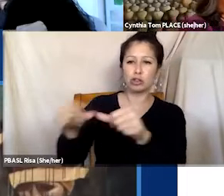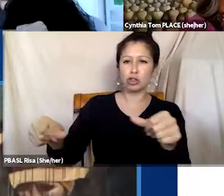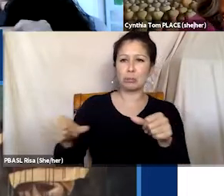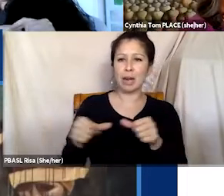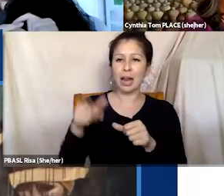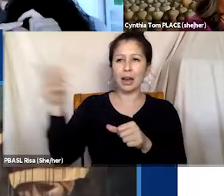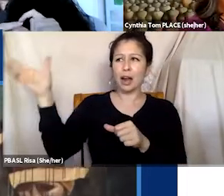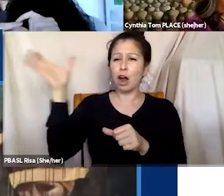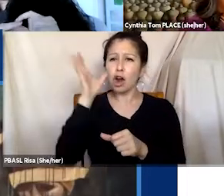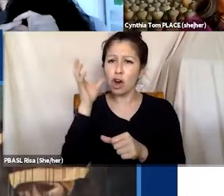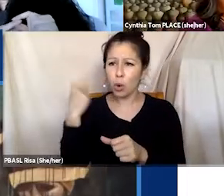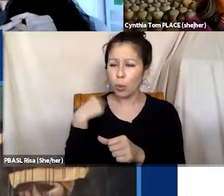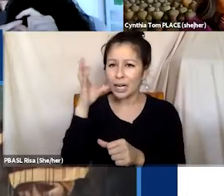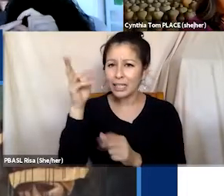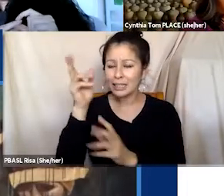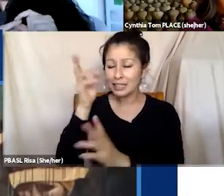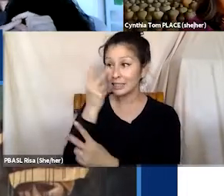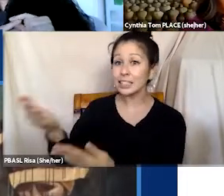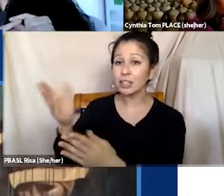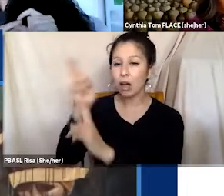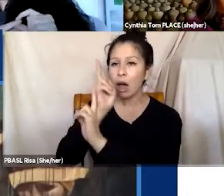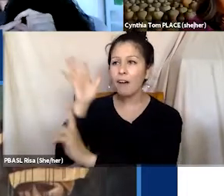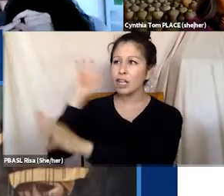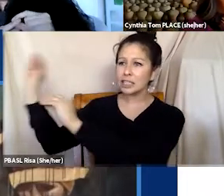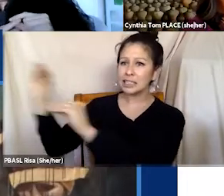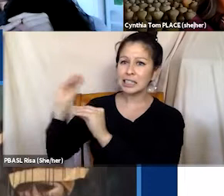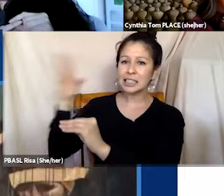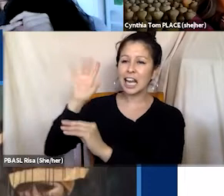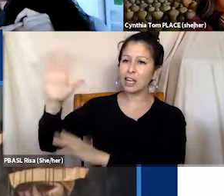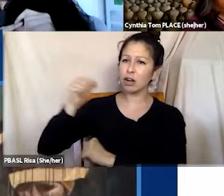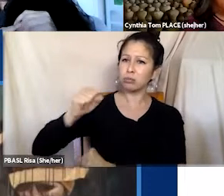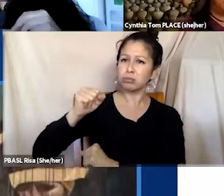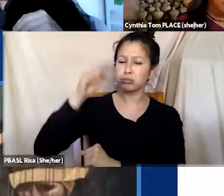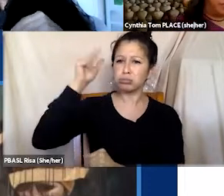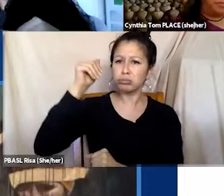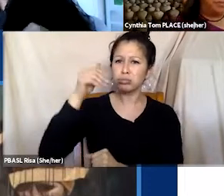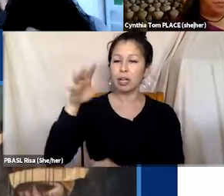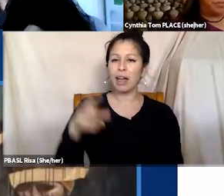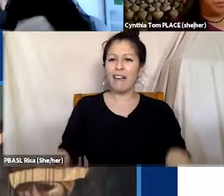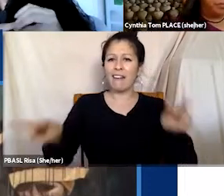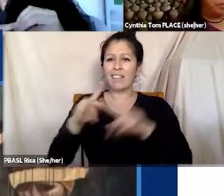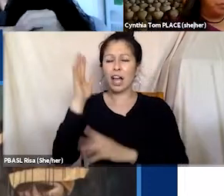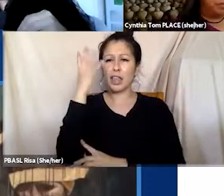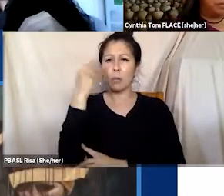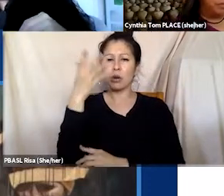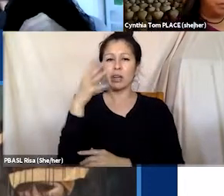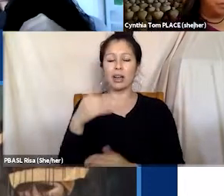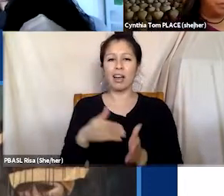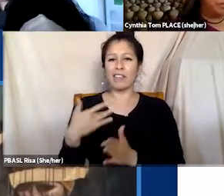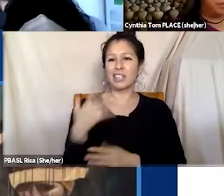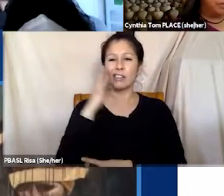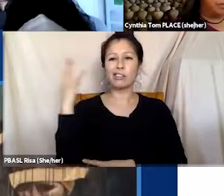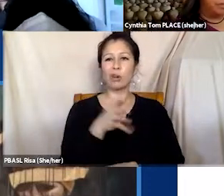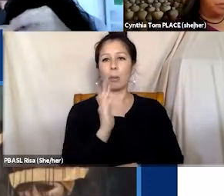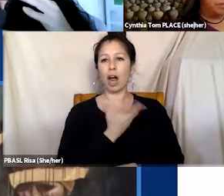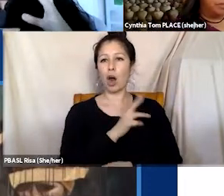heard and seen, to be honored for their teachings and resilience, to value the beauty that is often ignored in our Western